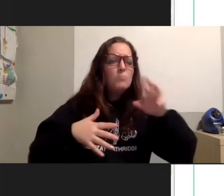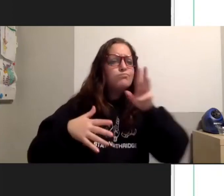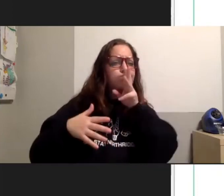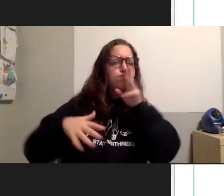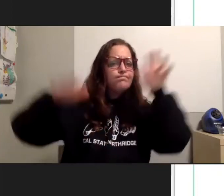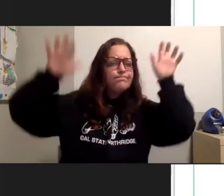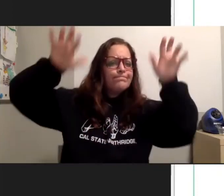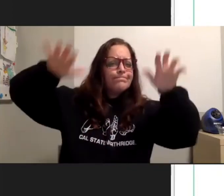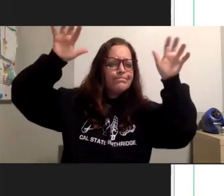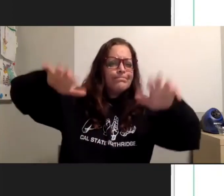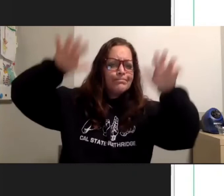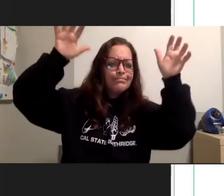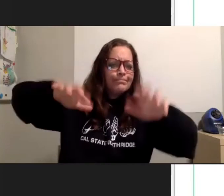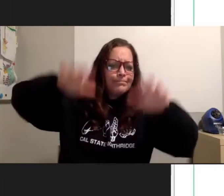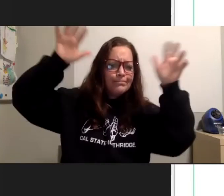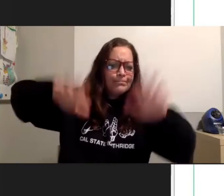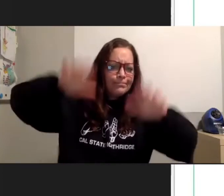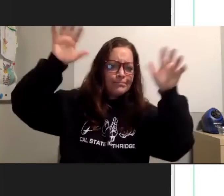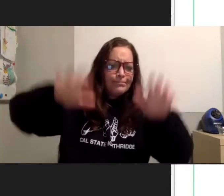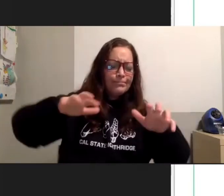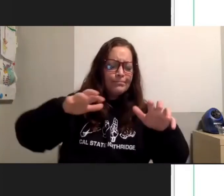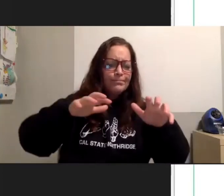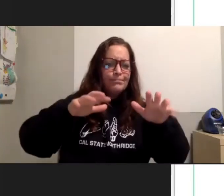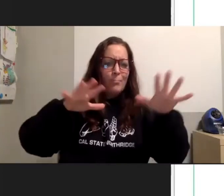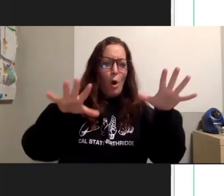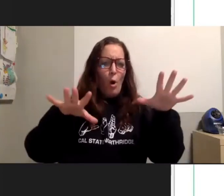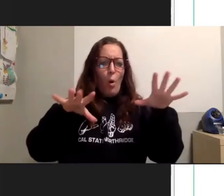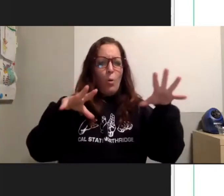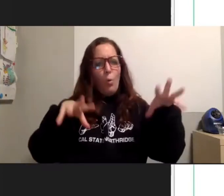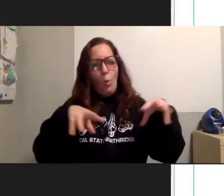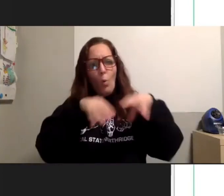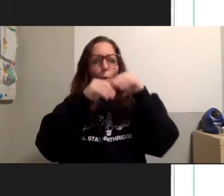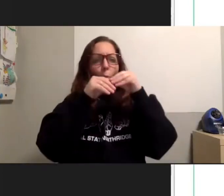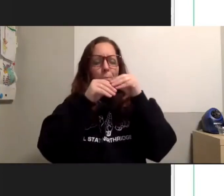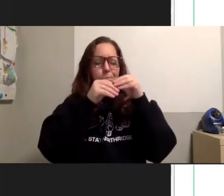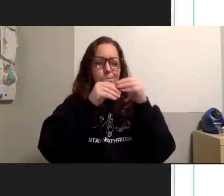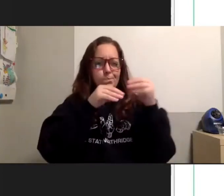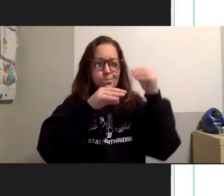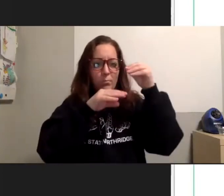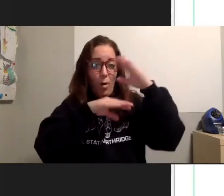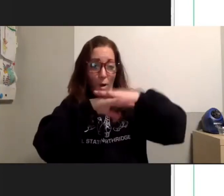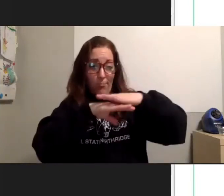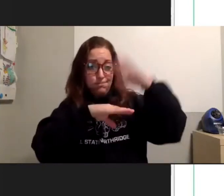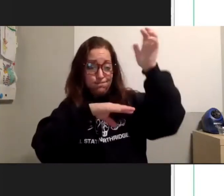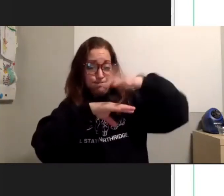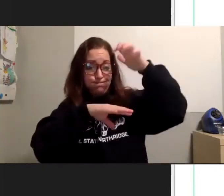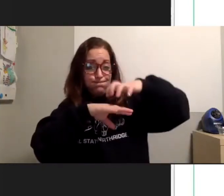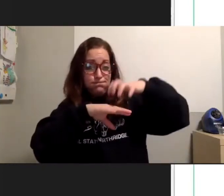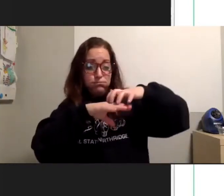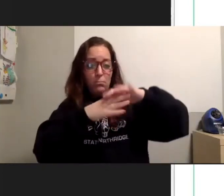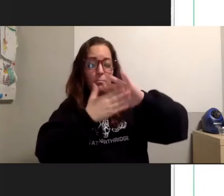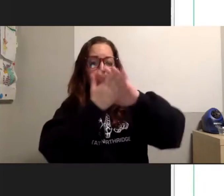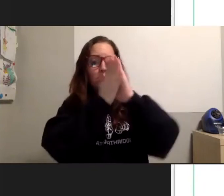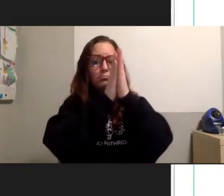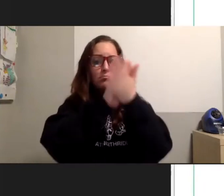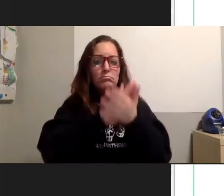Then it needs rain to soak the seed and soften its seed